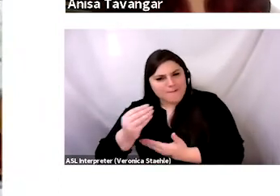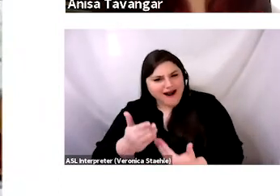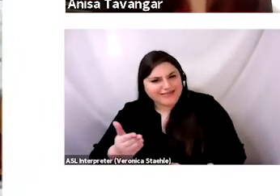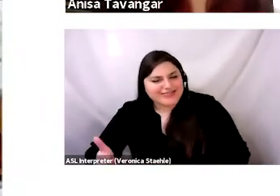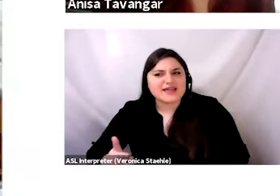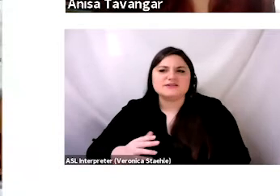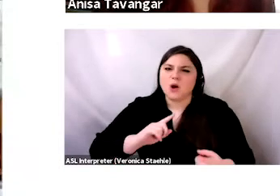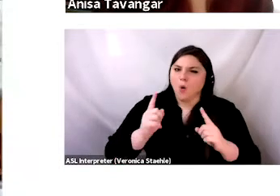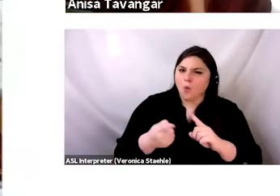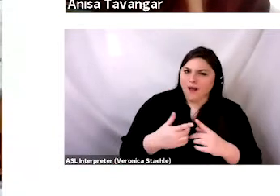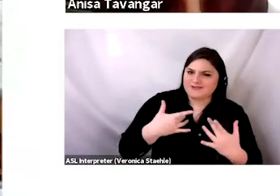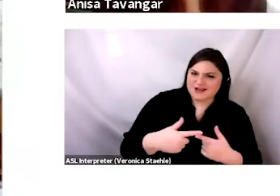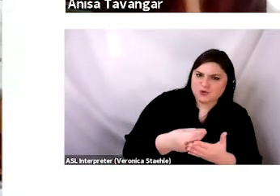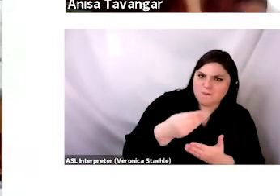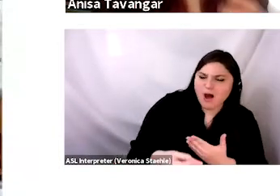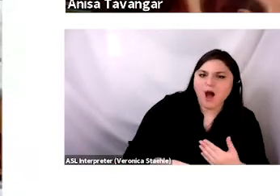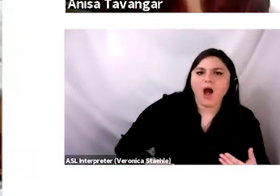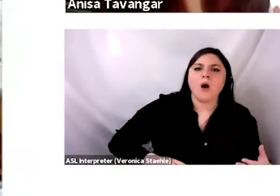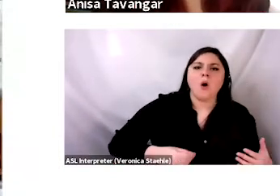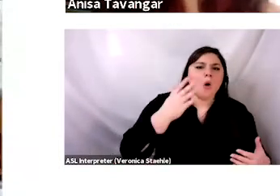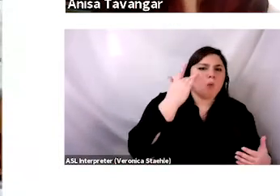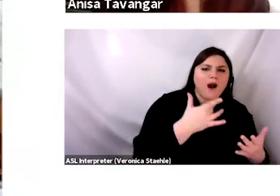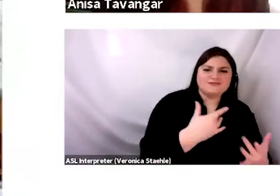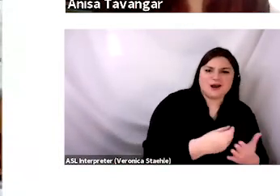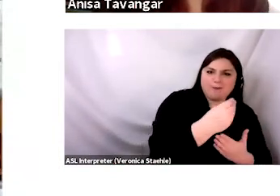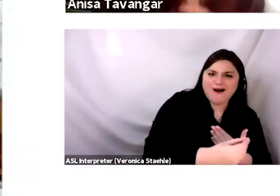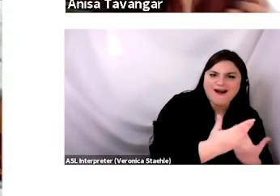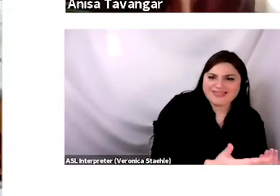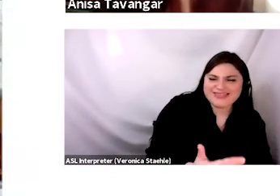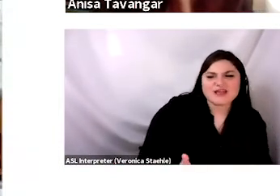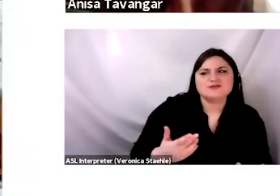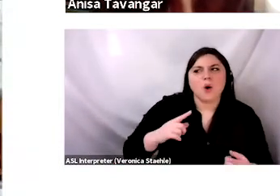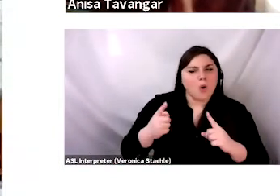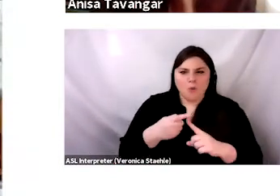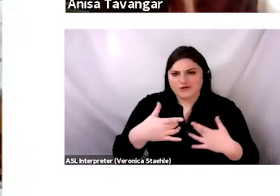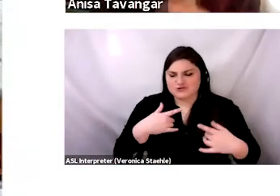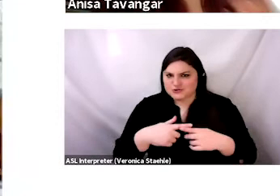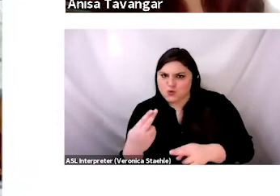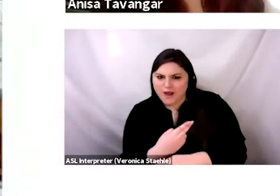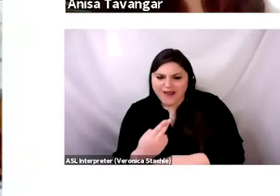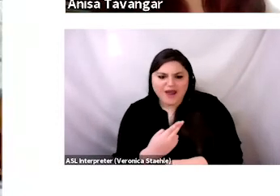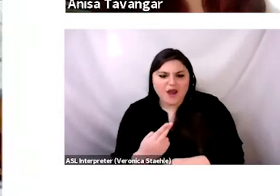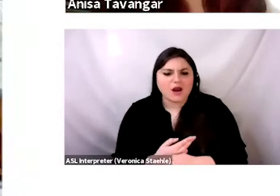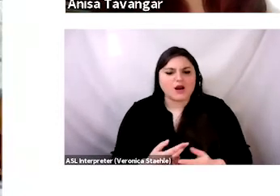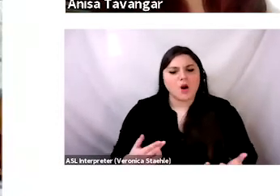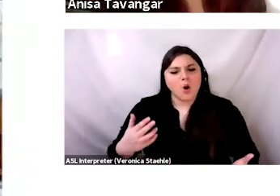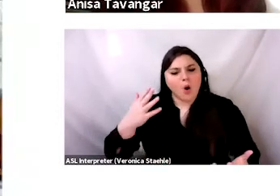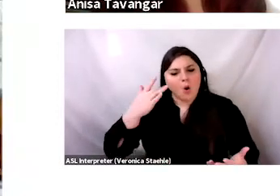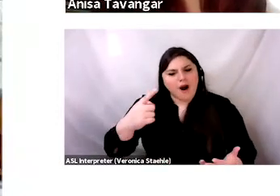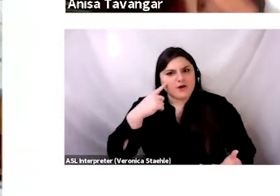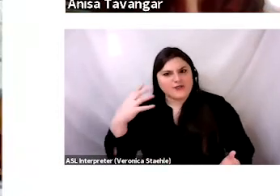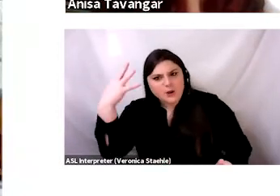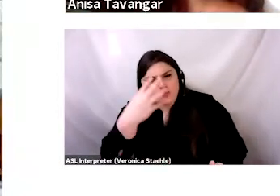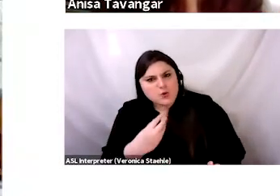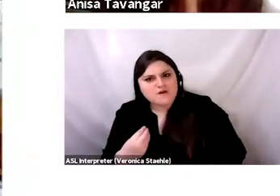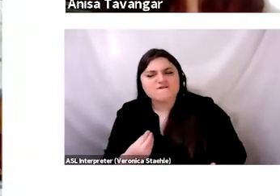and why do you tend to wear them? Kind of where did you learn that something was beautiful? Why do you think it's beautiful? And investigating